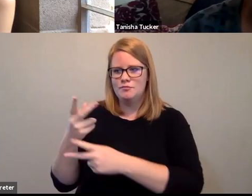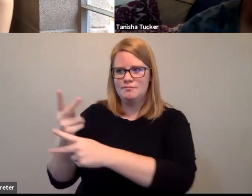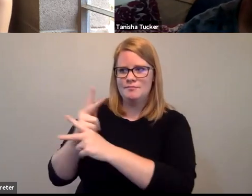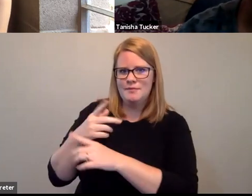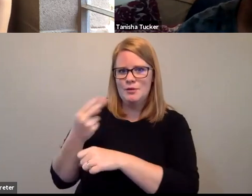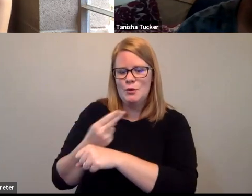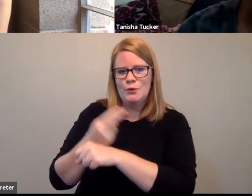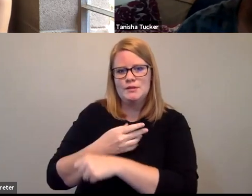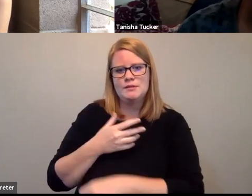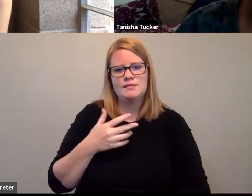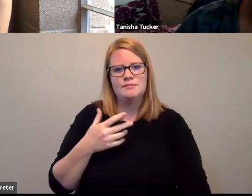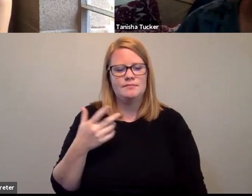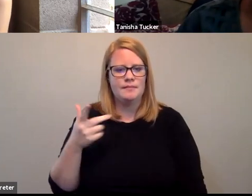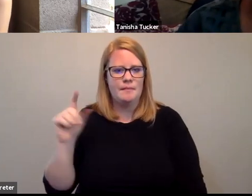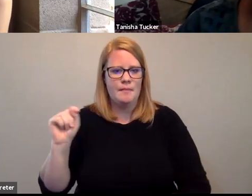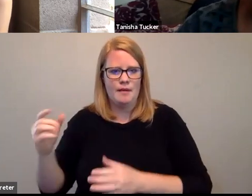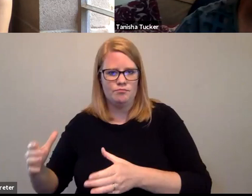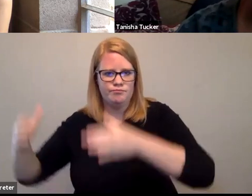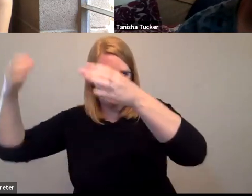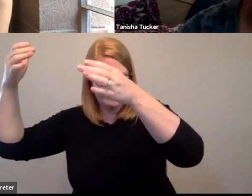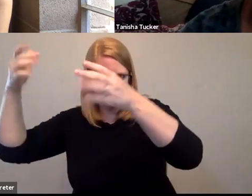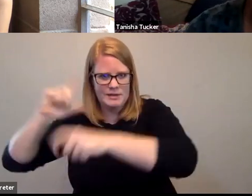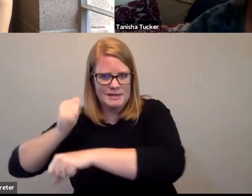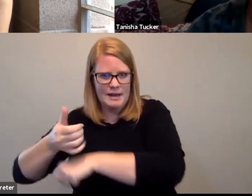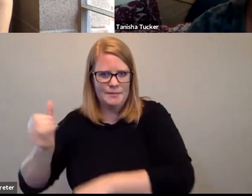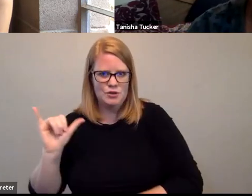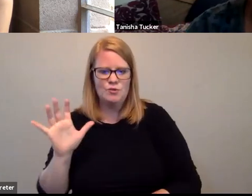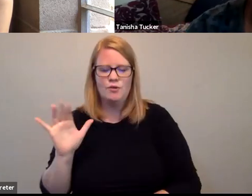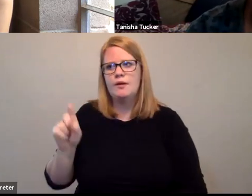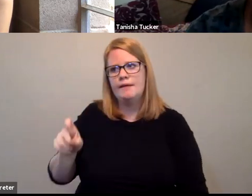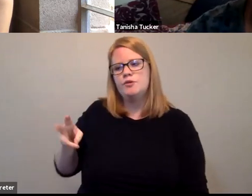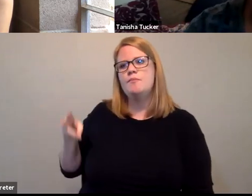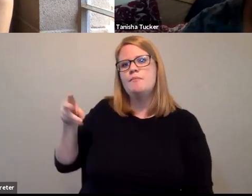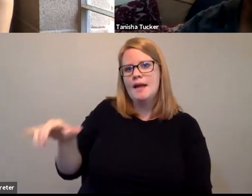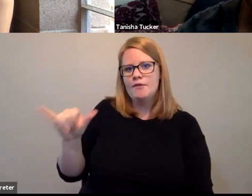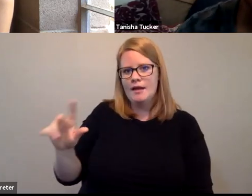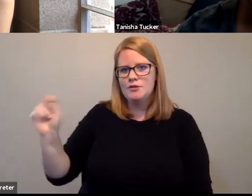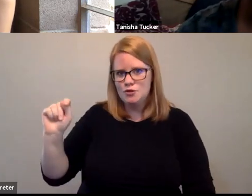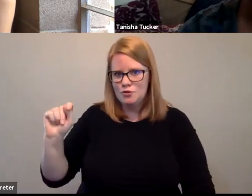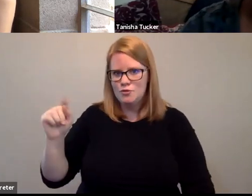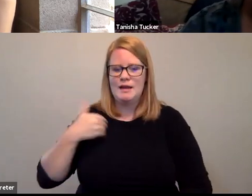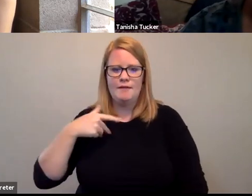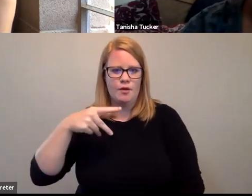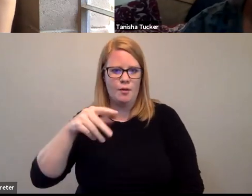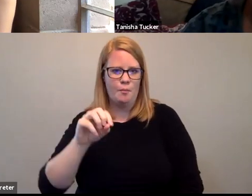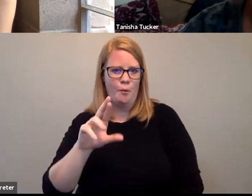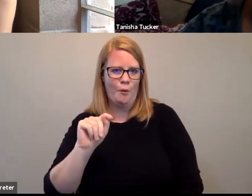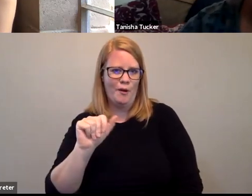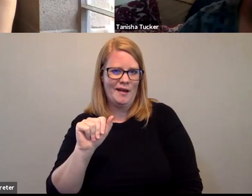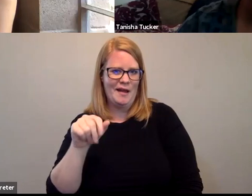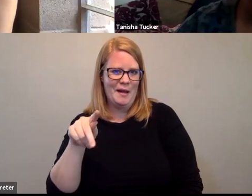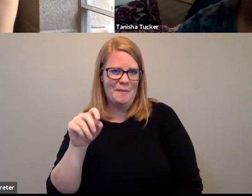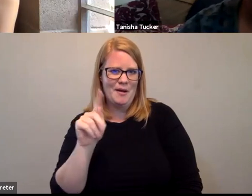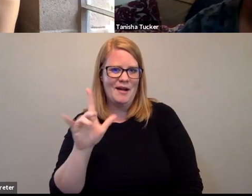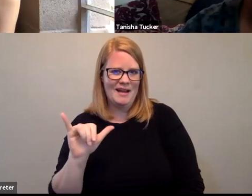of driving and stuff like that. So I definitely appreciate it. It's very helpful. And it seems,